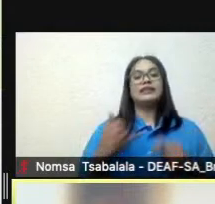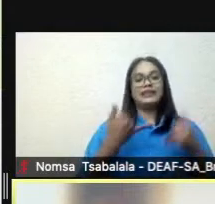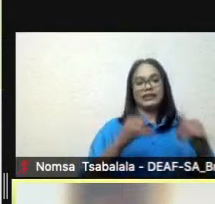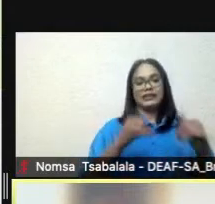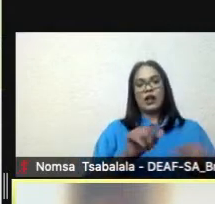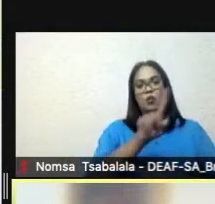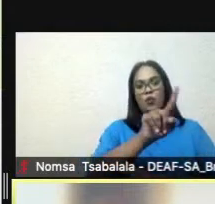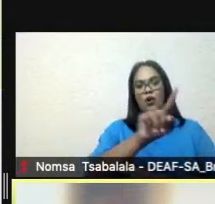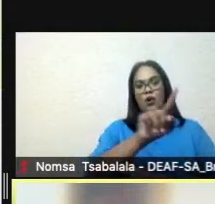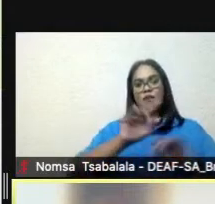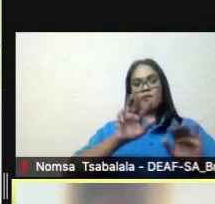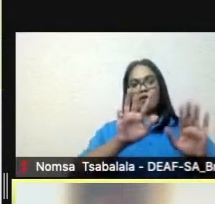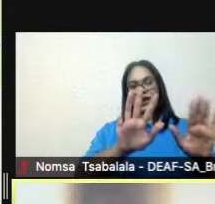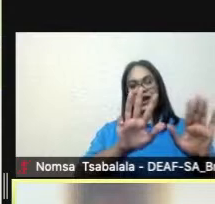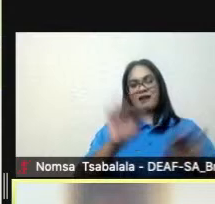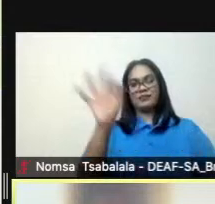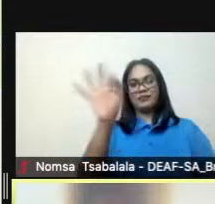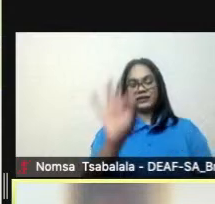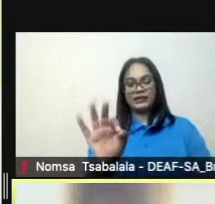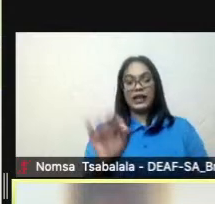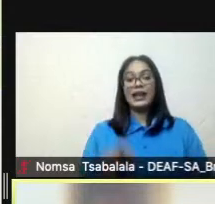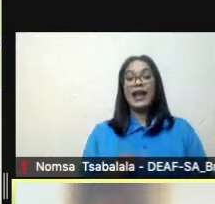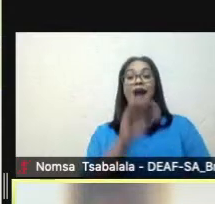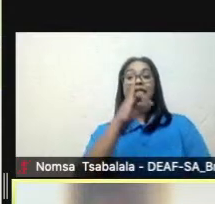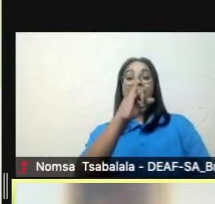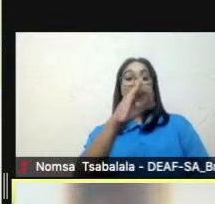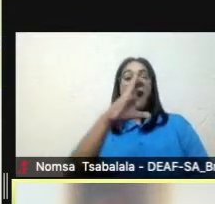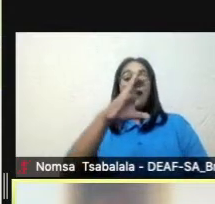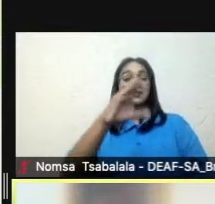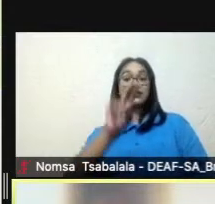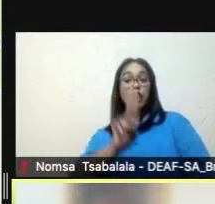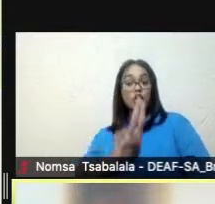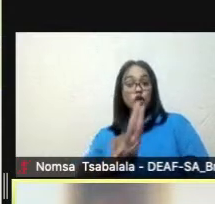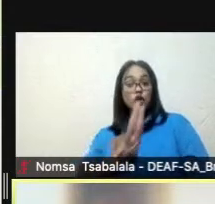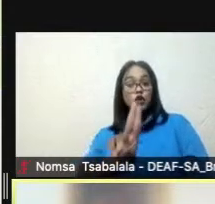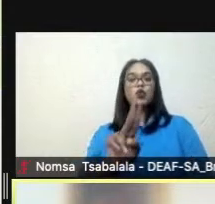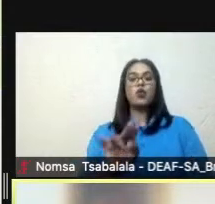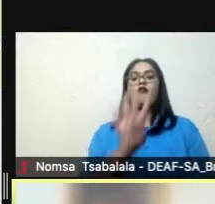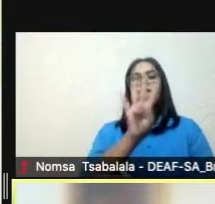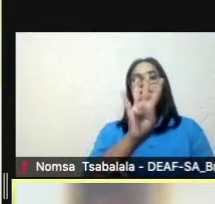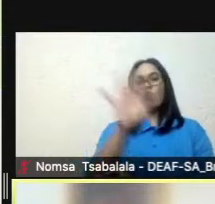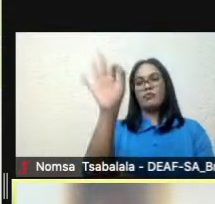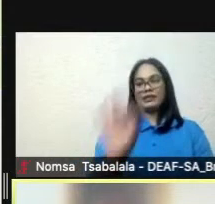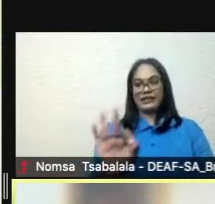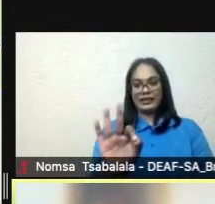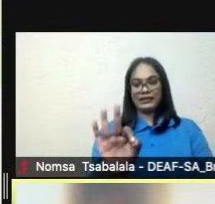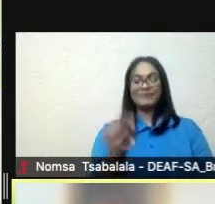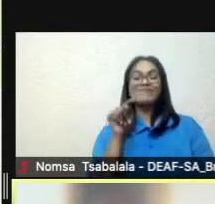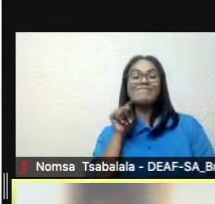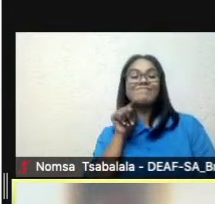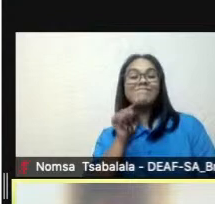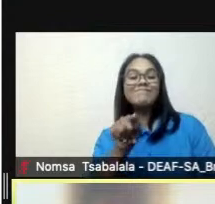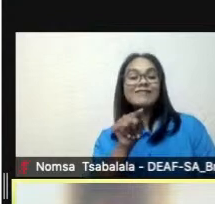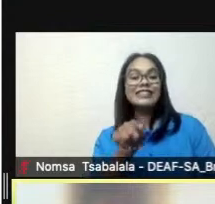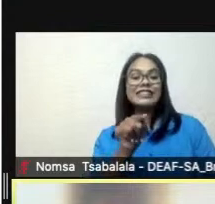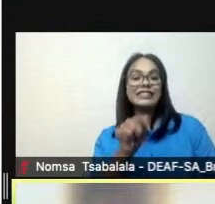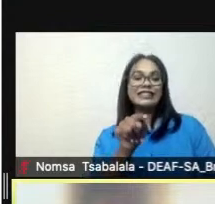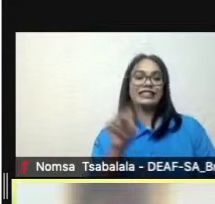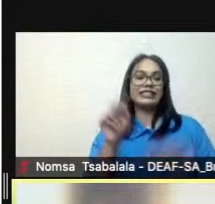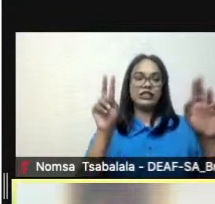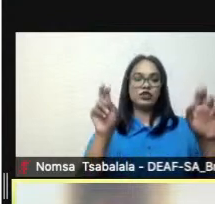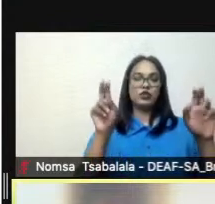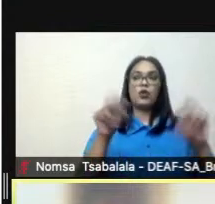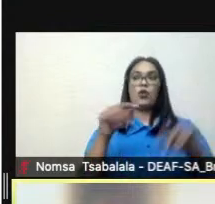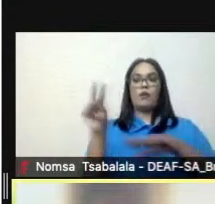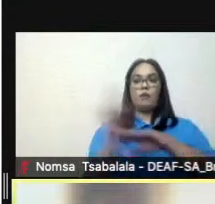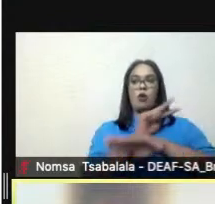of ICU, our bed occupancy is standing at 4.2%. But this is a situation that we are monitoring quite closely. Now,